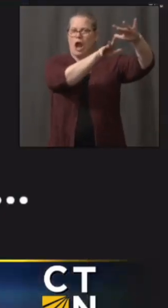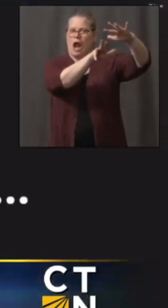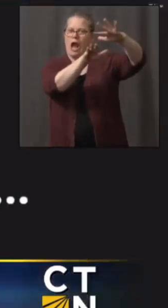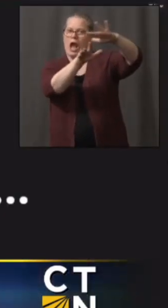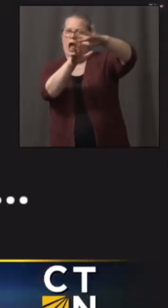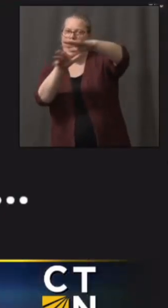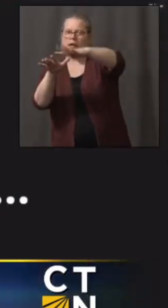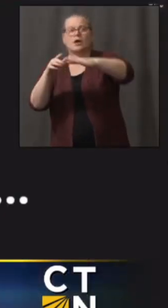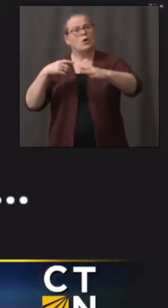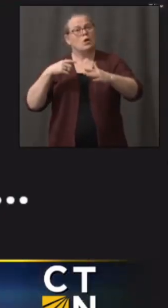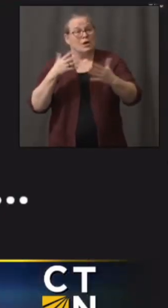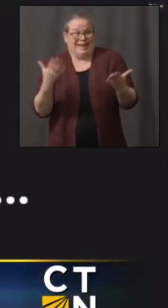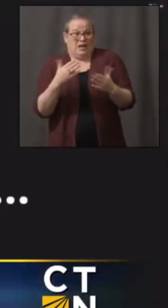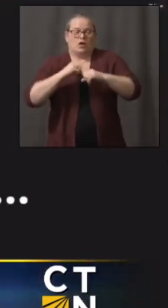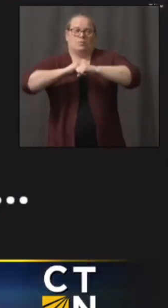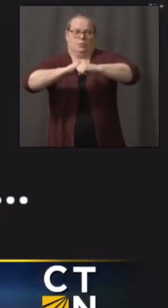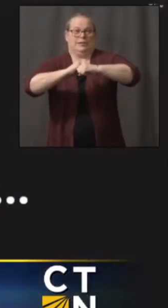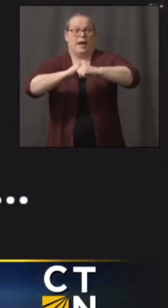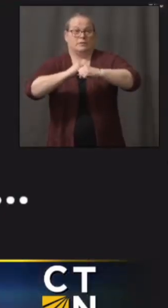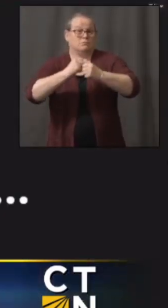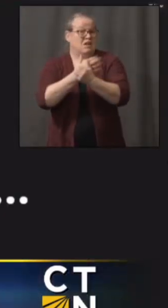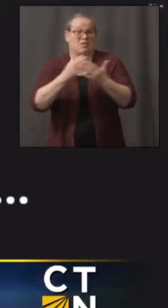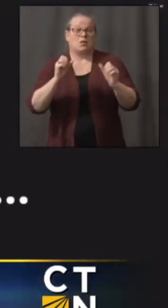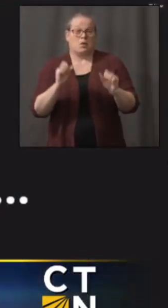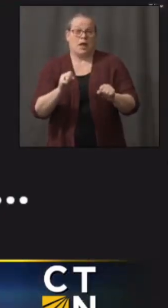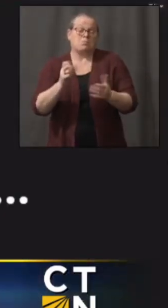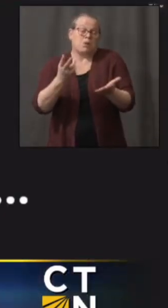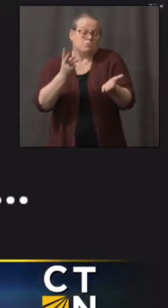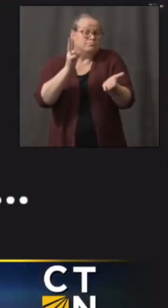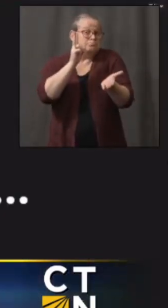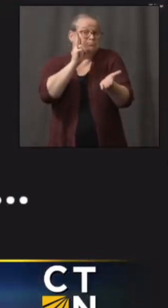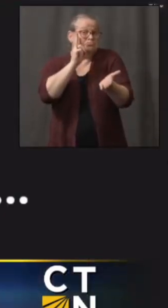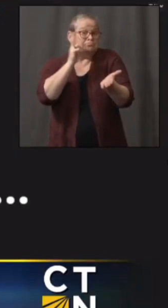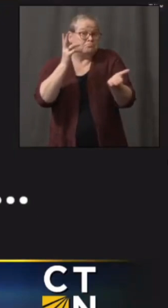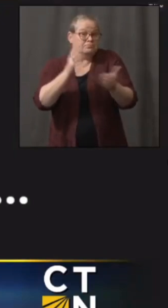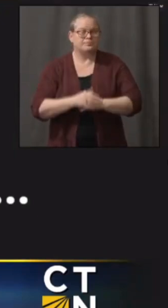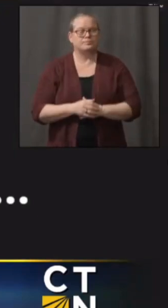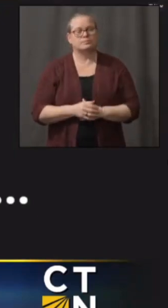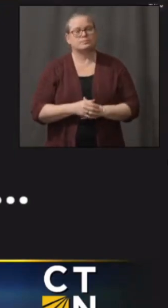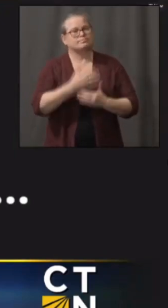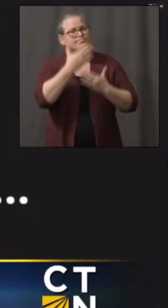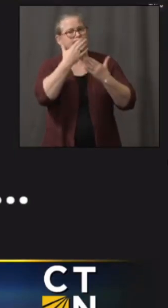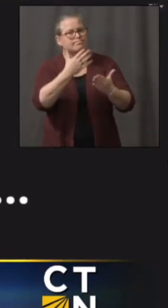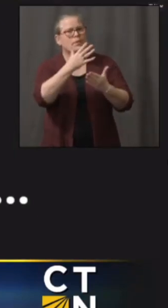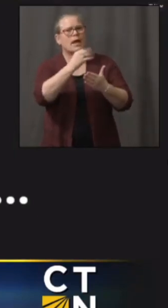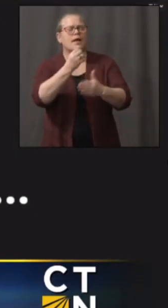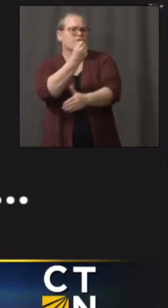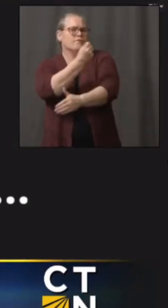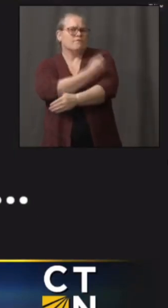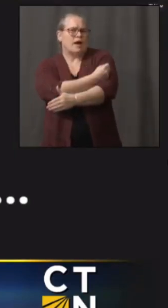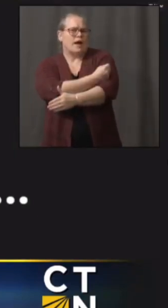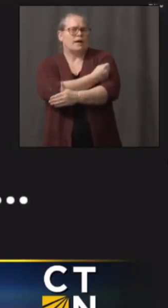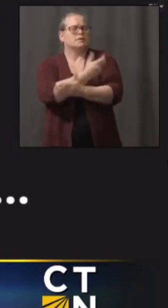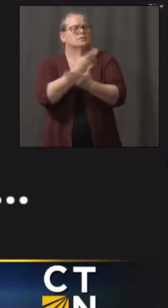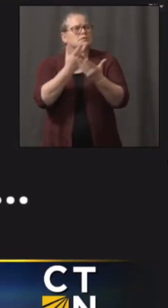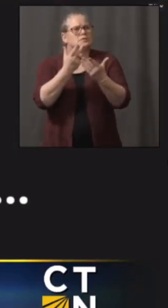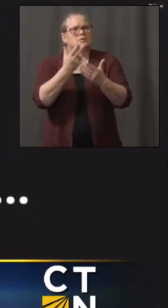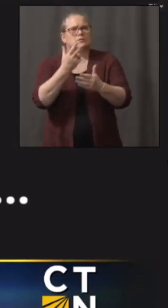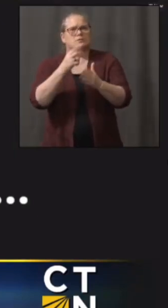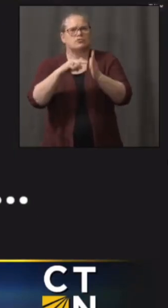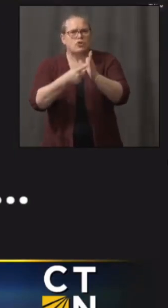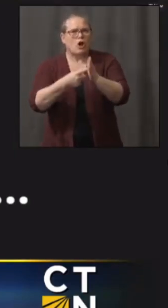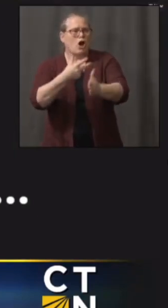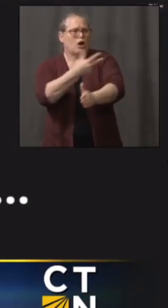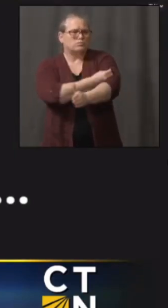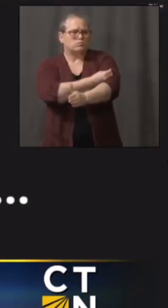Thanks. And then specifically on the vaccines that we're seeing in development, what's going to be the state's role in terms of rolling those out? Are they